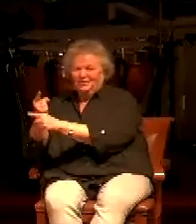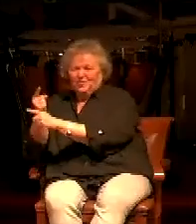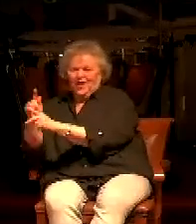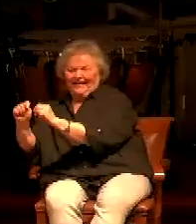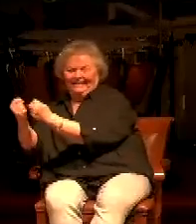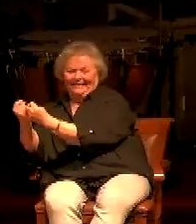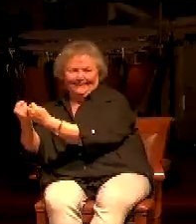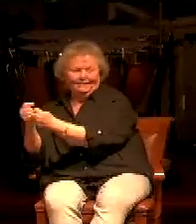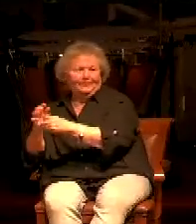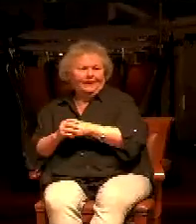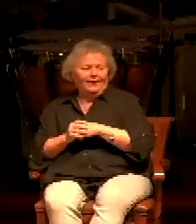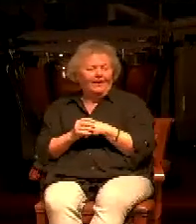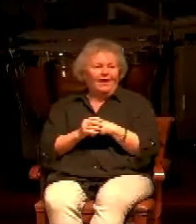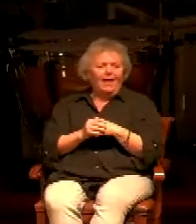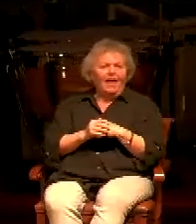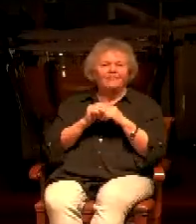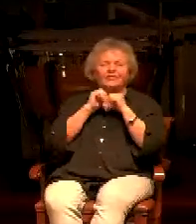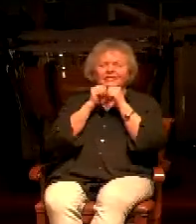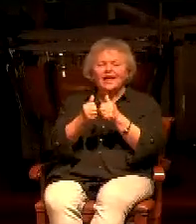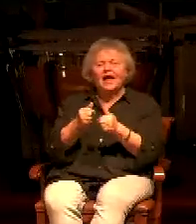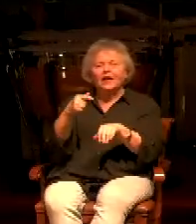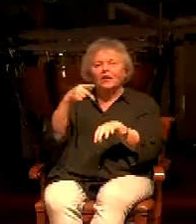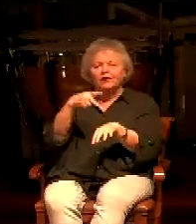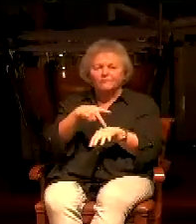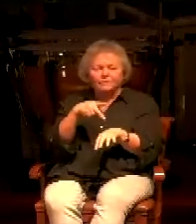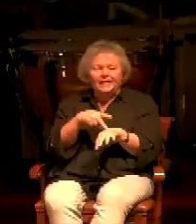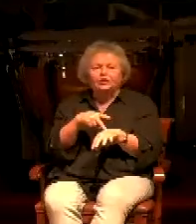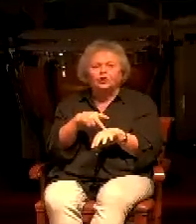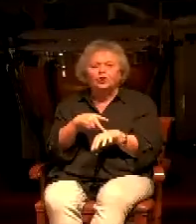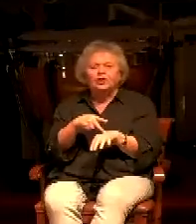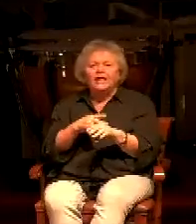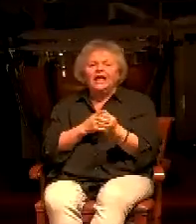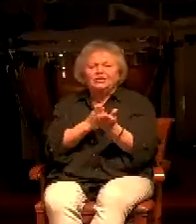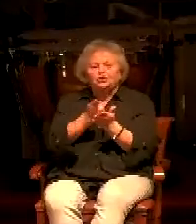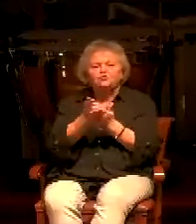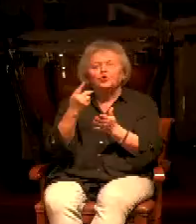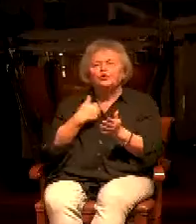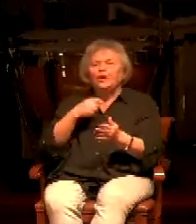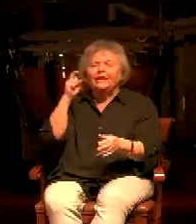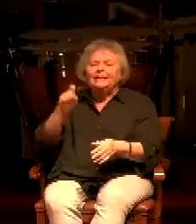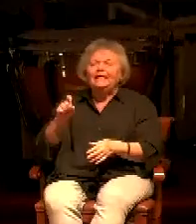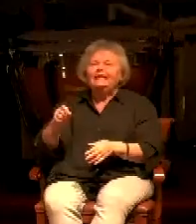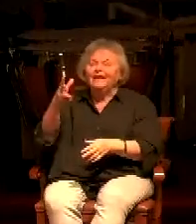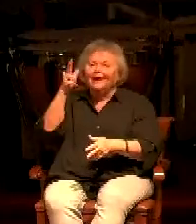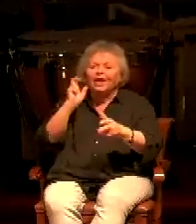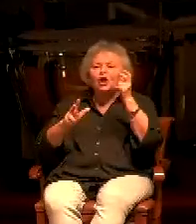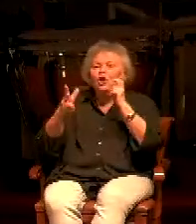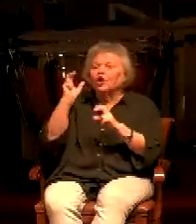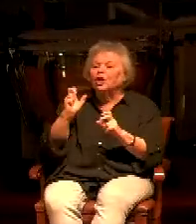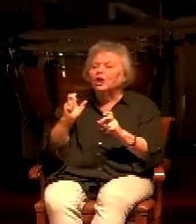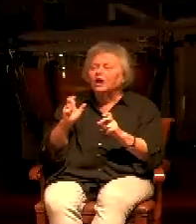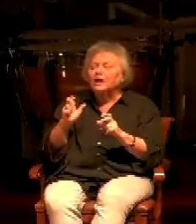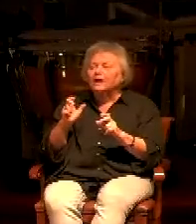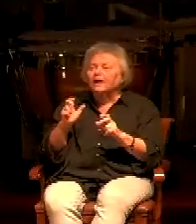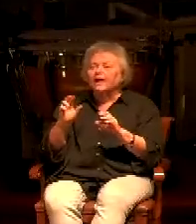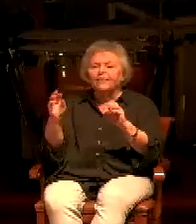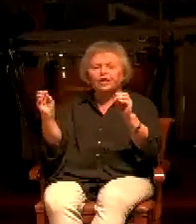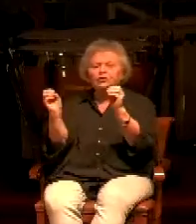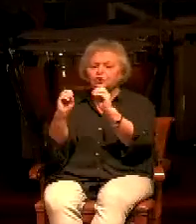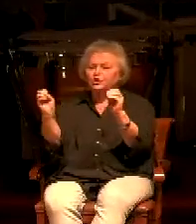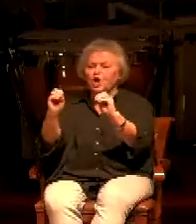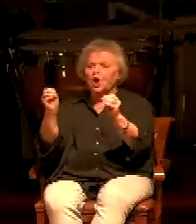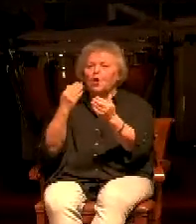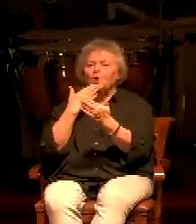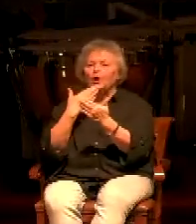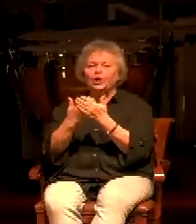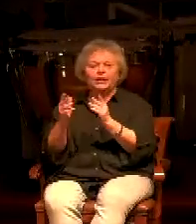in the denial of Peter is the truth that we need to hear today. Brothers and sisters, in the crucifixion of Christ, there are no good guys. All